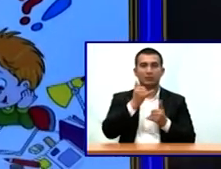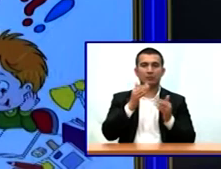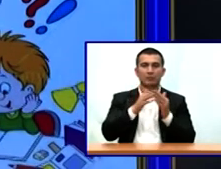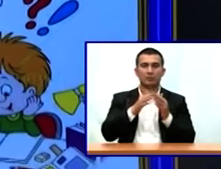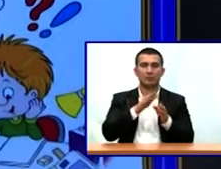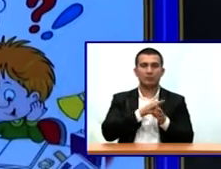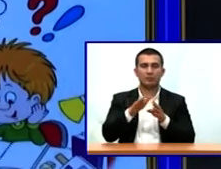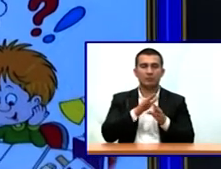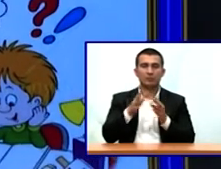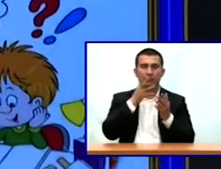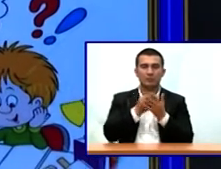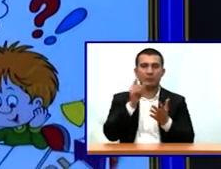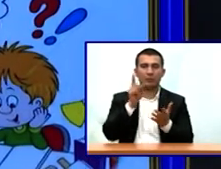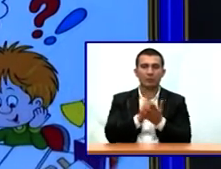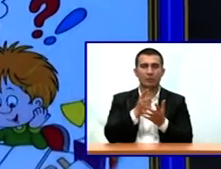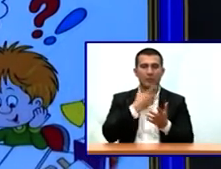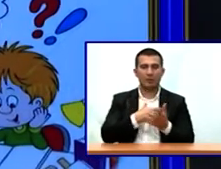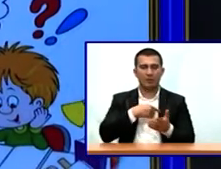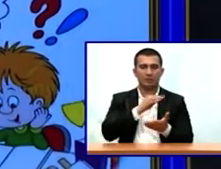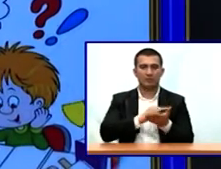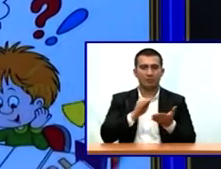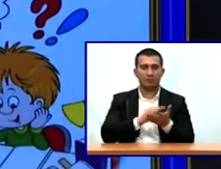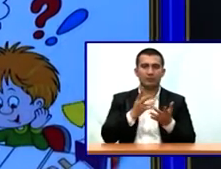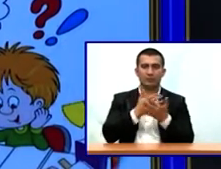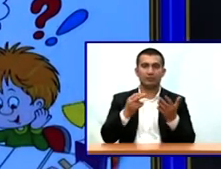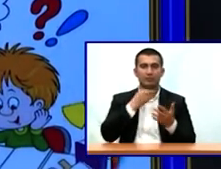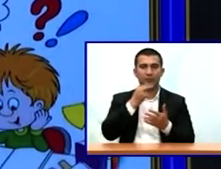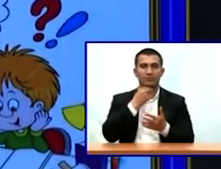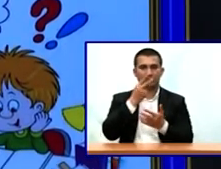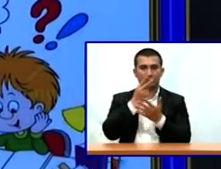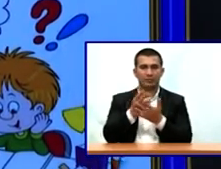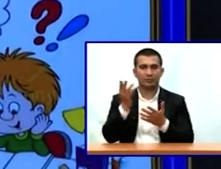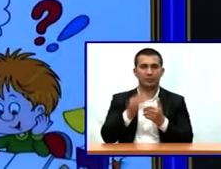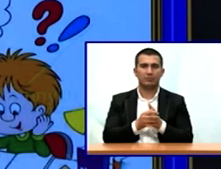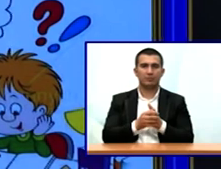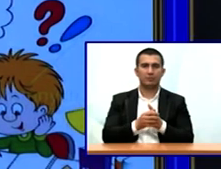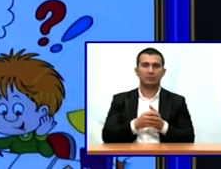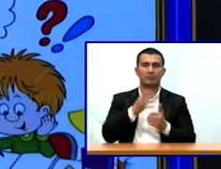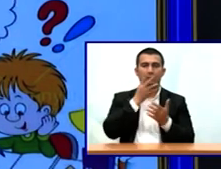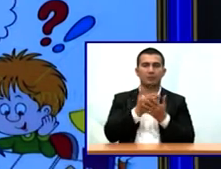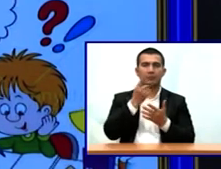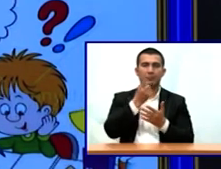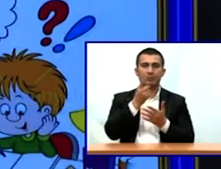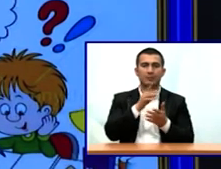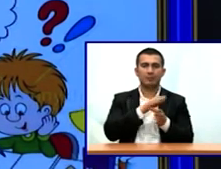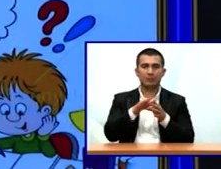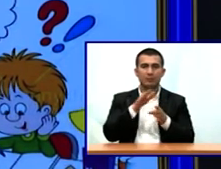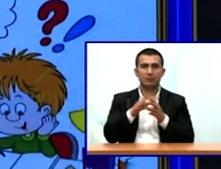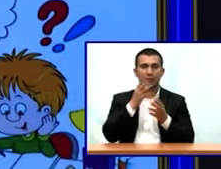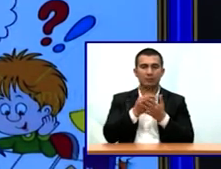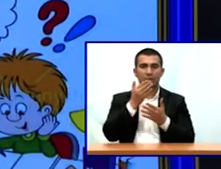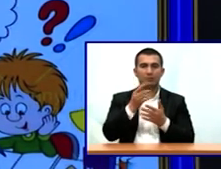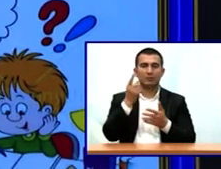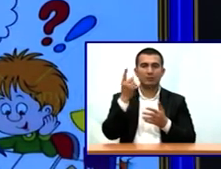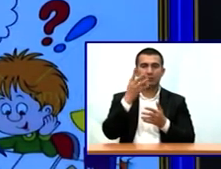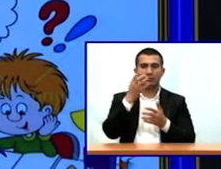beriladigan mustaqil ishlash uchun topshiriqlarga diqqat qiling. Birinchi topshirig'imiz darslikdagi